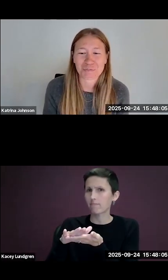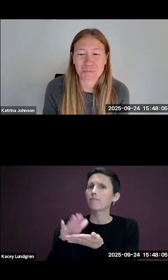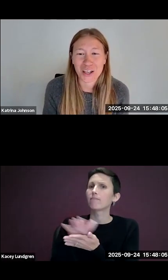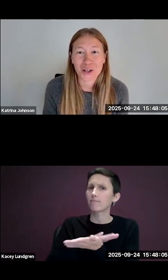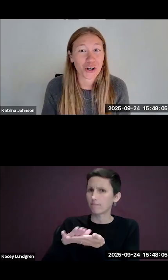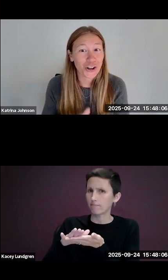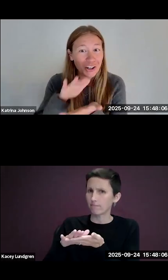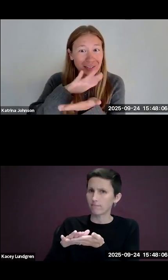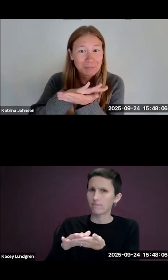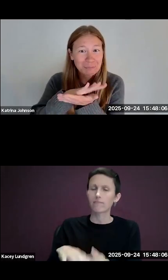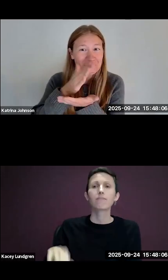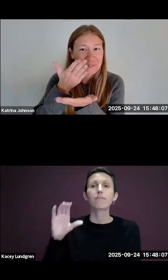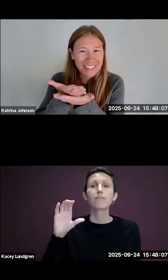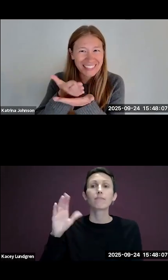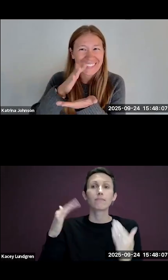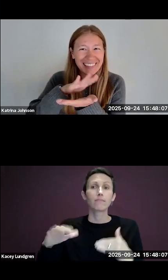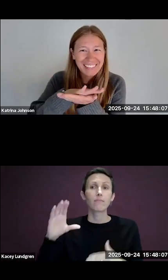Nice. Cook.